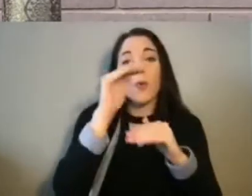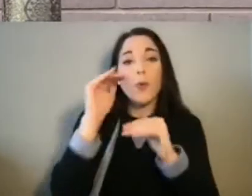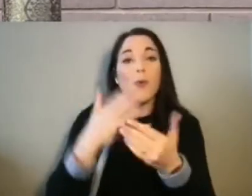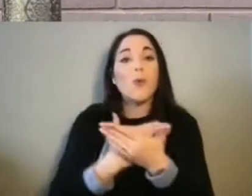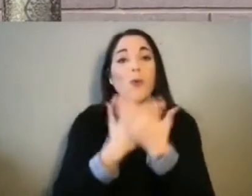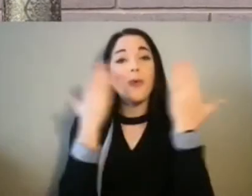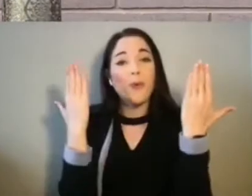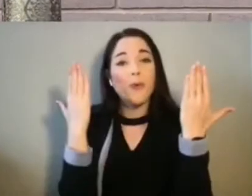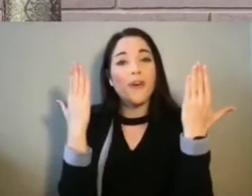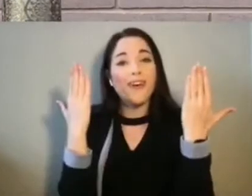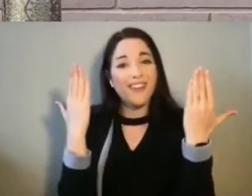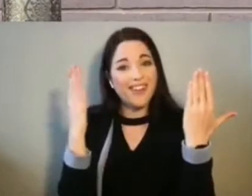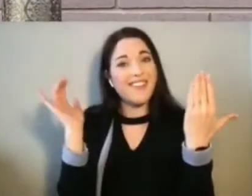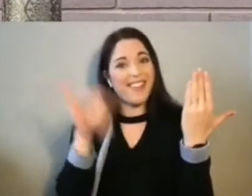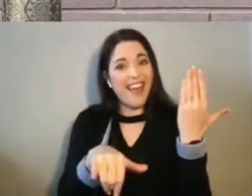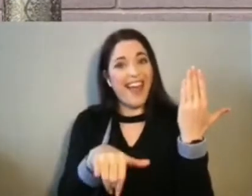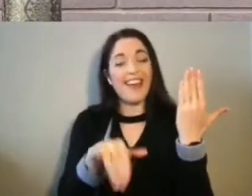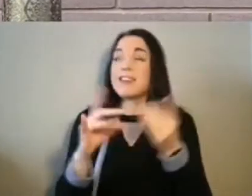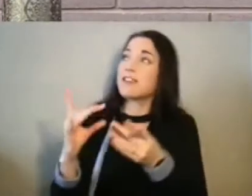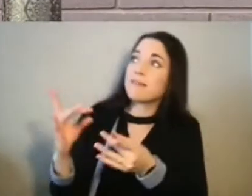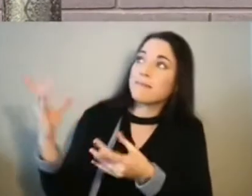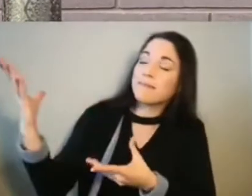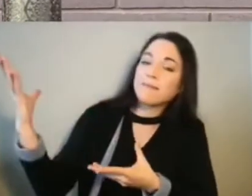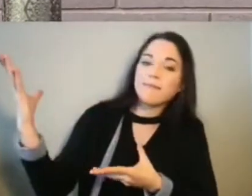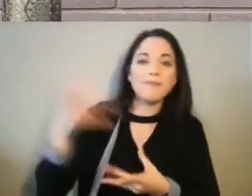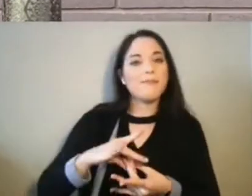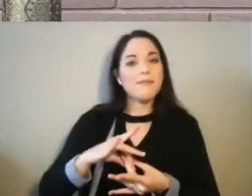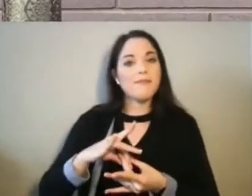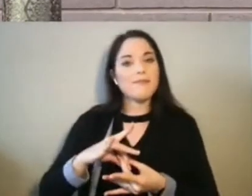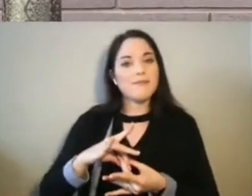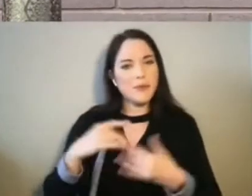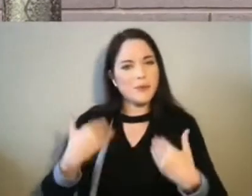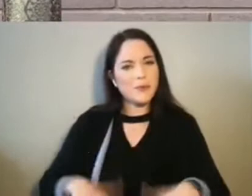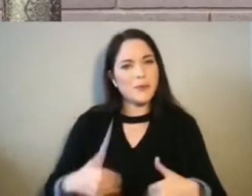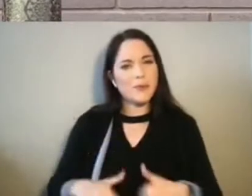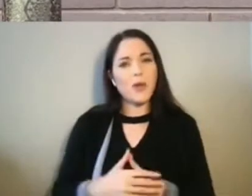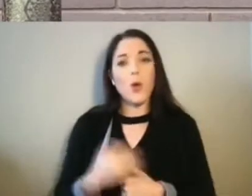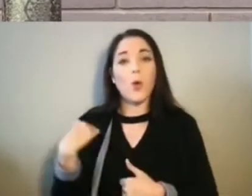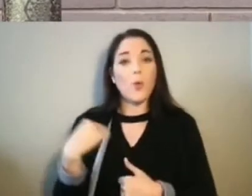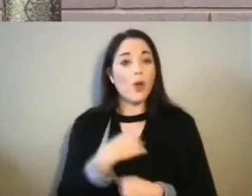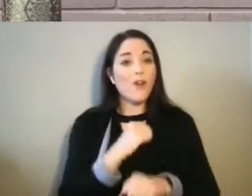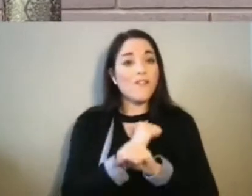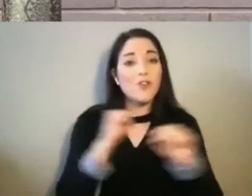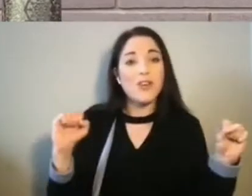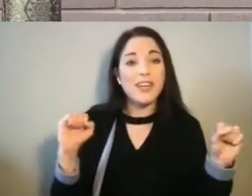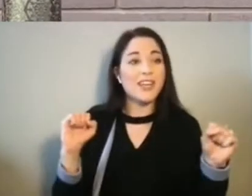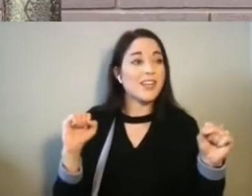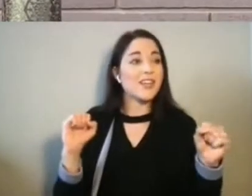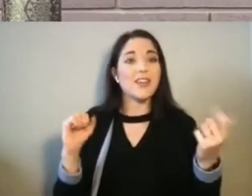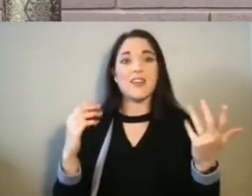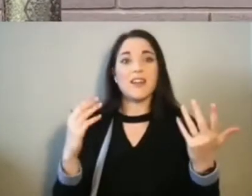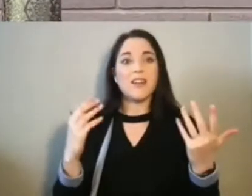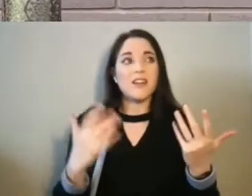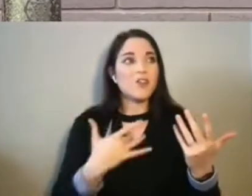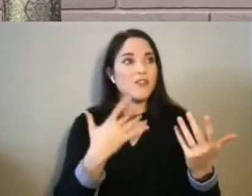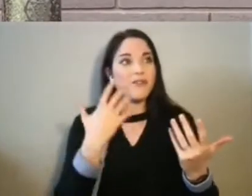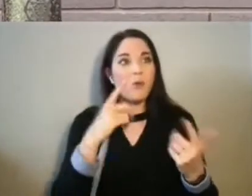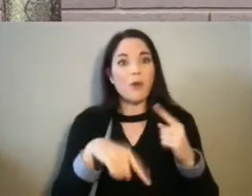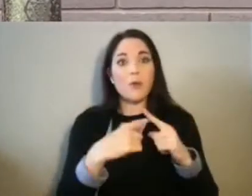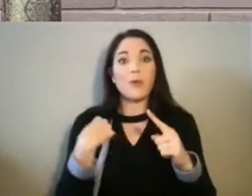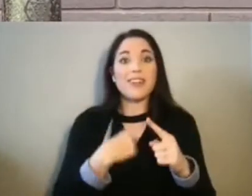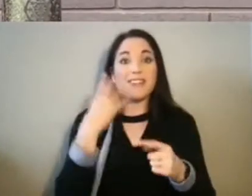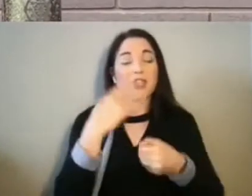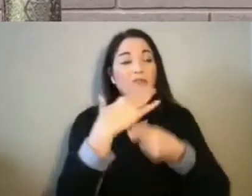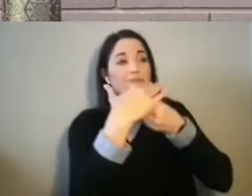from the ups and downs of circumstances. Life will always bring trouble, and sometimes it may seem